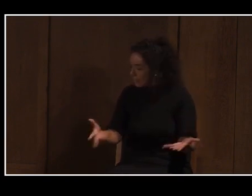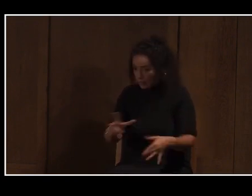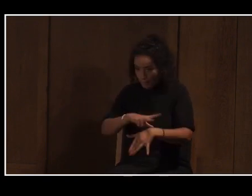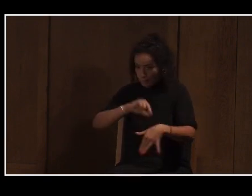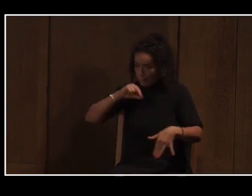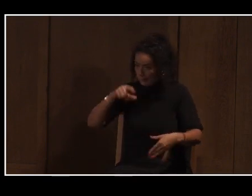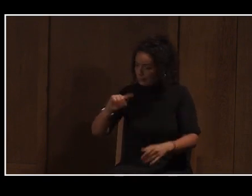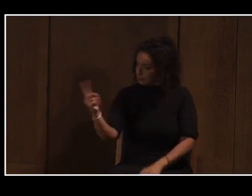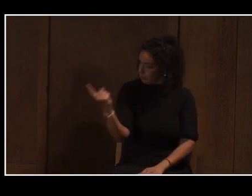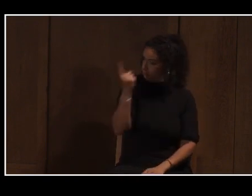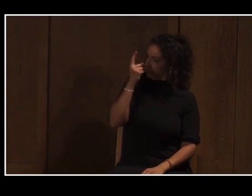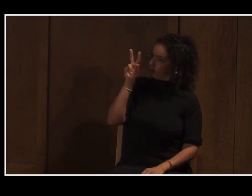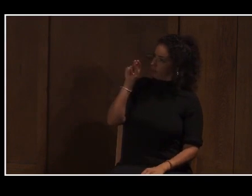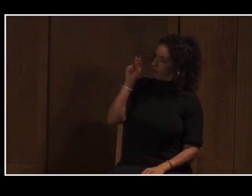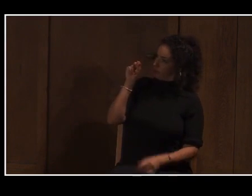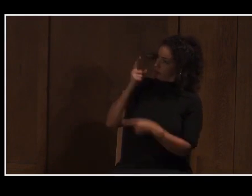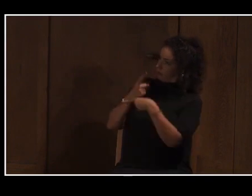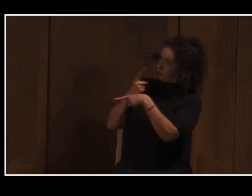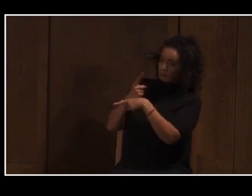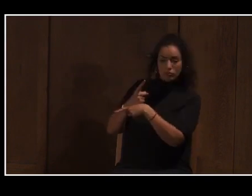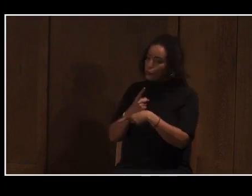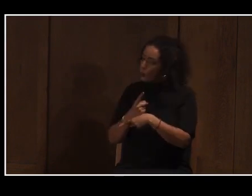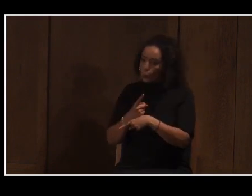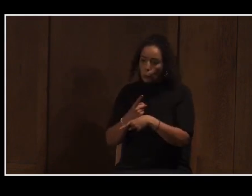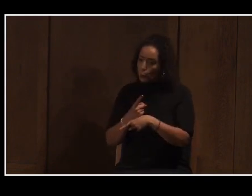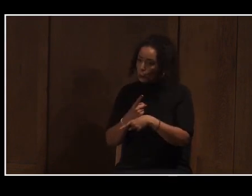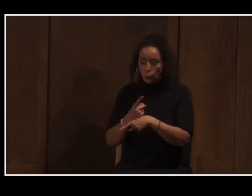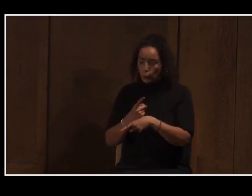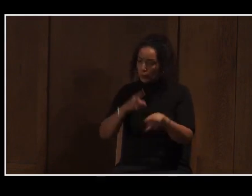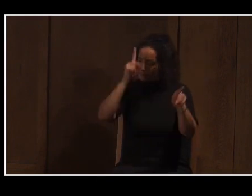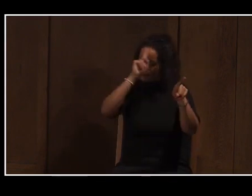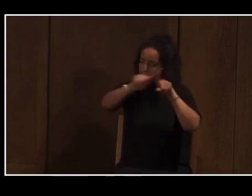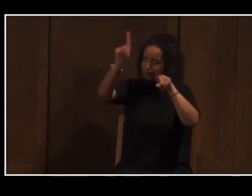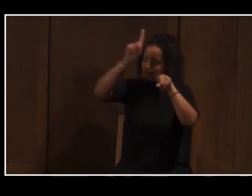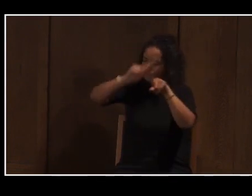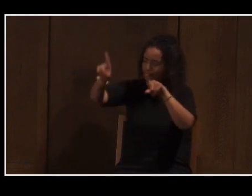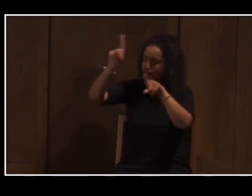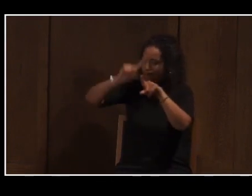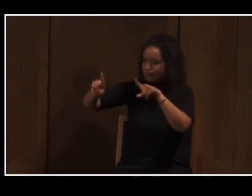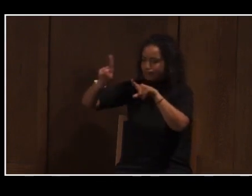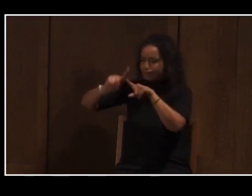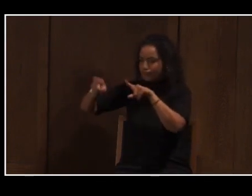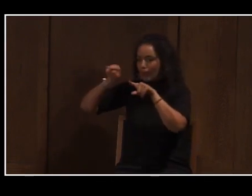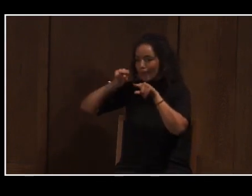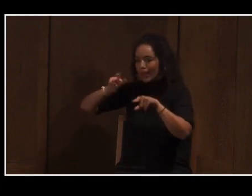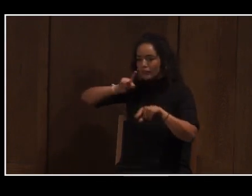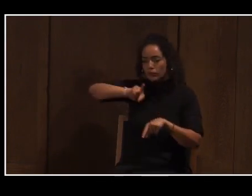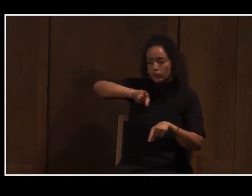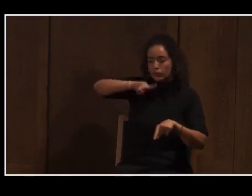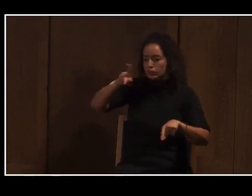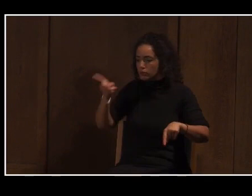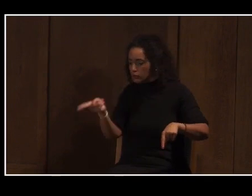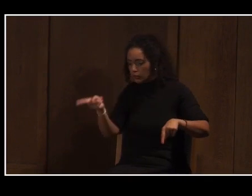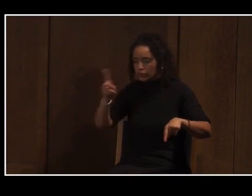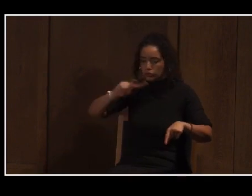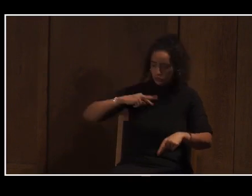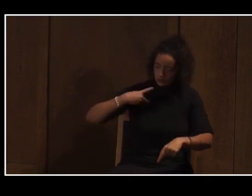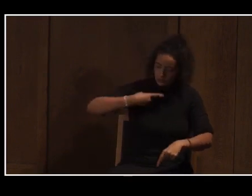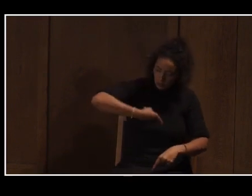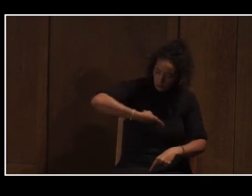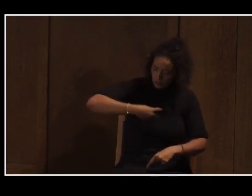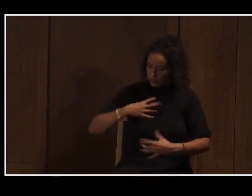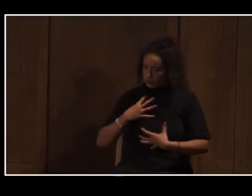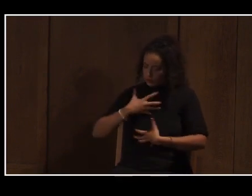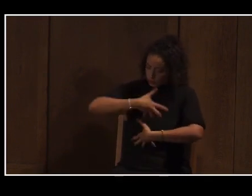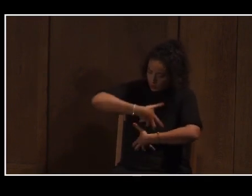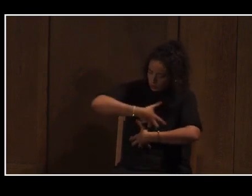police, you know. And I think that switching actually is often,